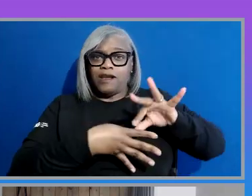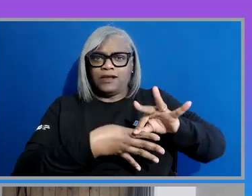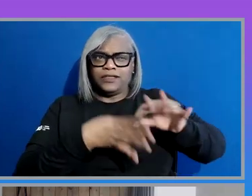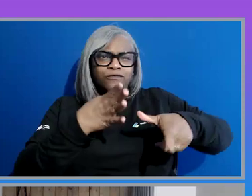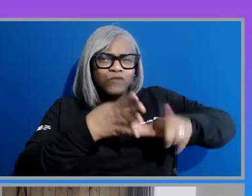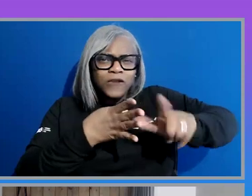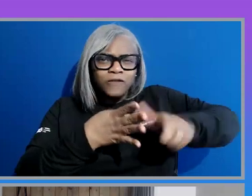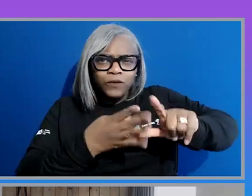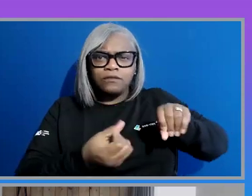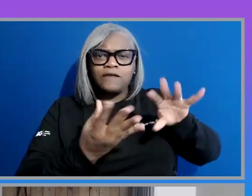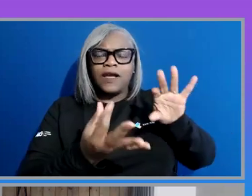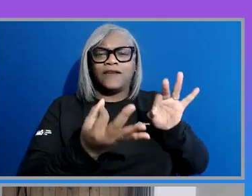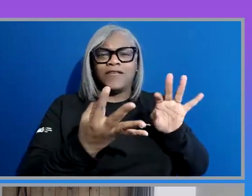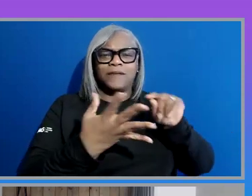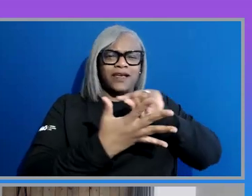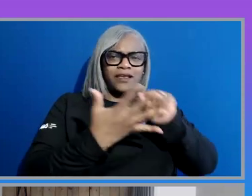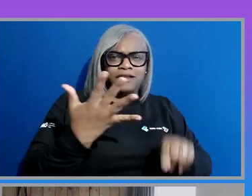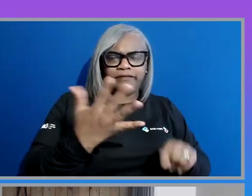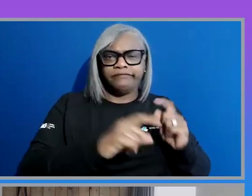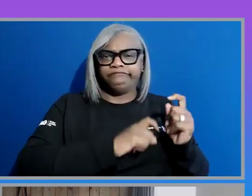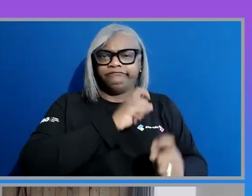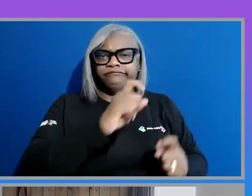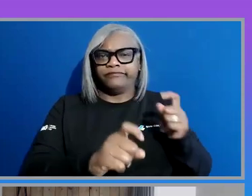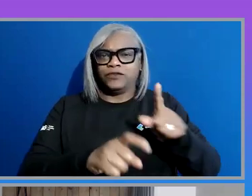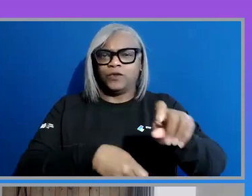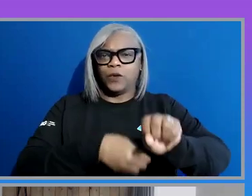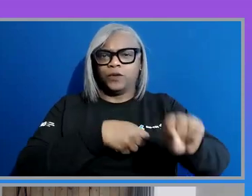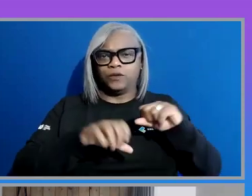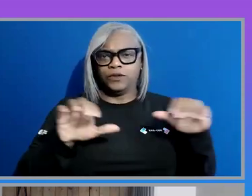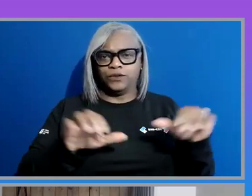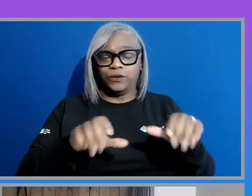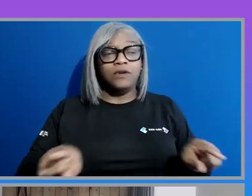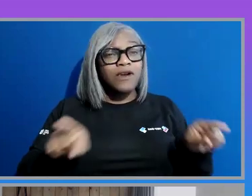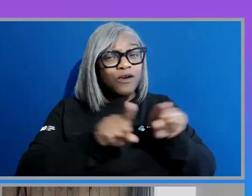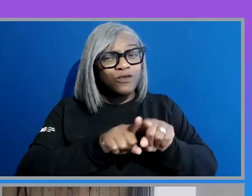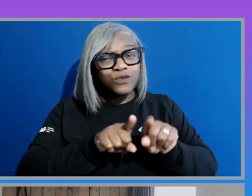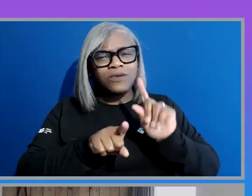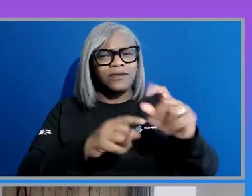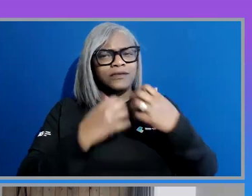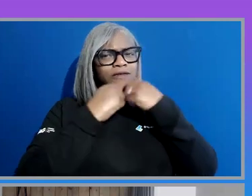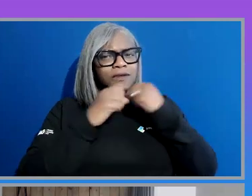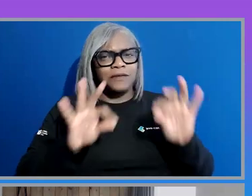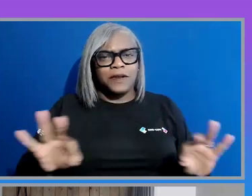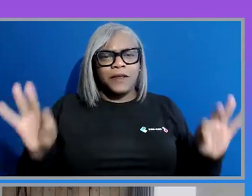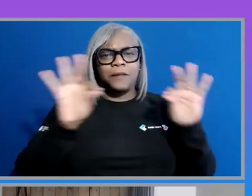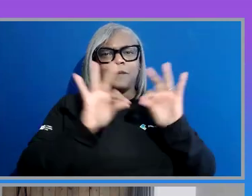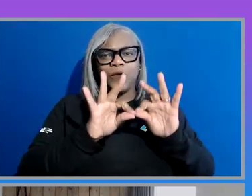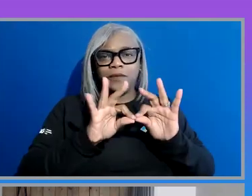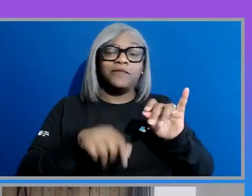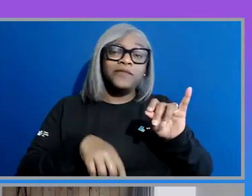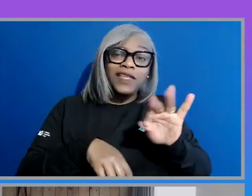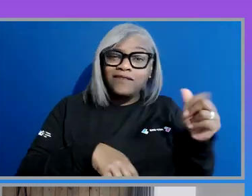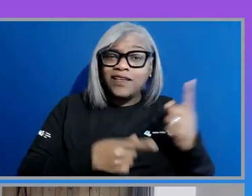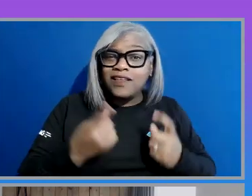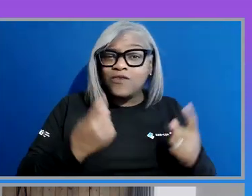feedback. These are all ways to contribute, and it's all valuable and important. If you have any questions, you can